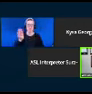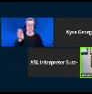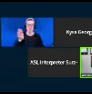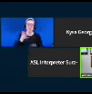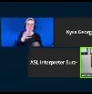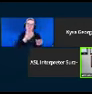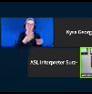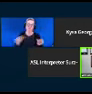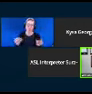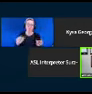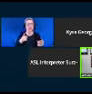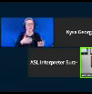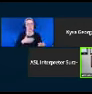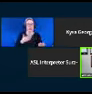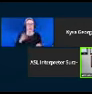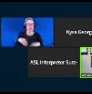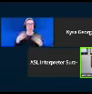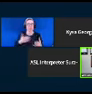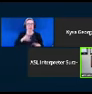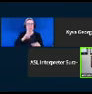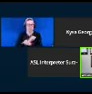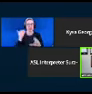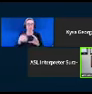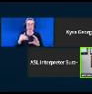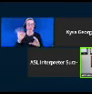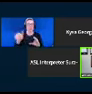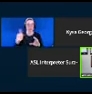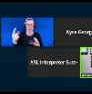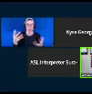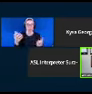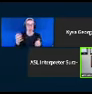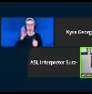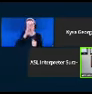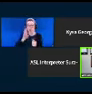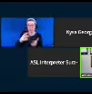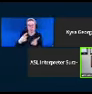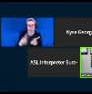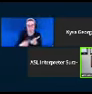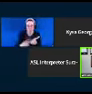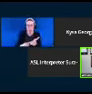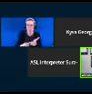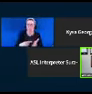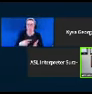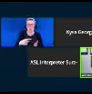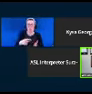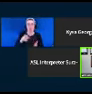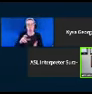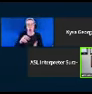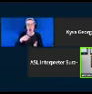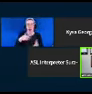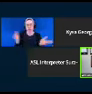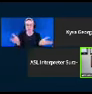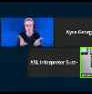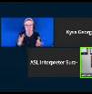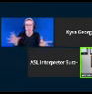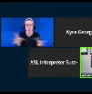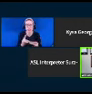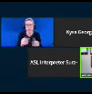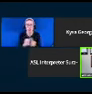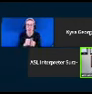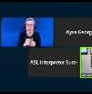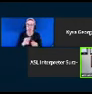happy to provide my actual email address if anyone wants to discuss directly or of course, connect you with the right protective security advisors that